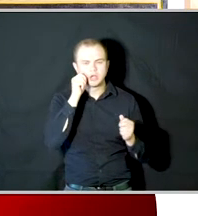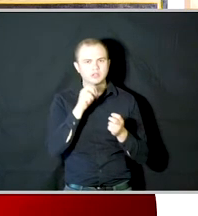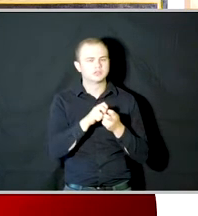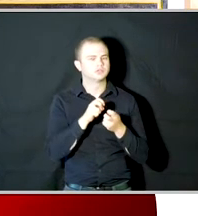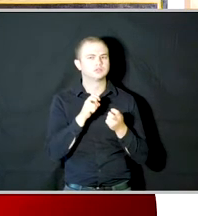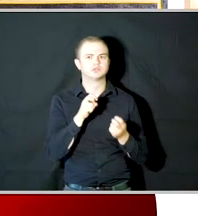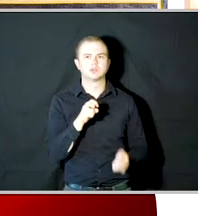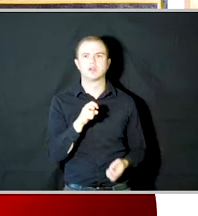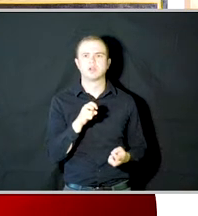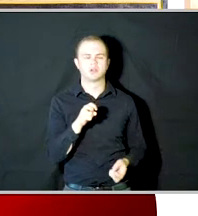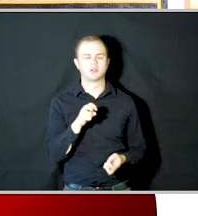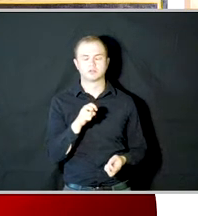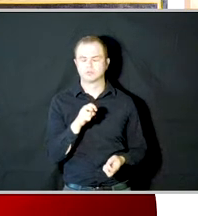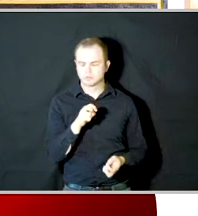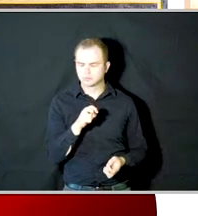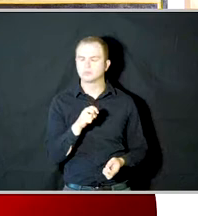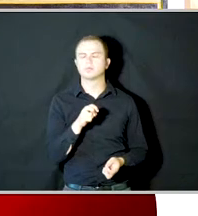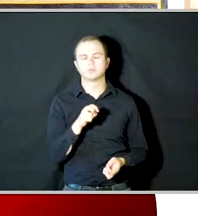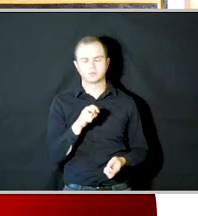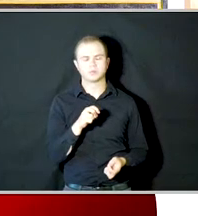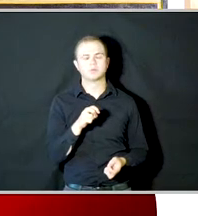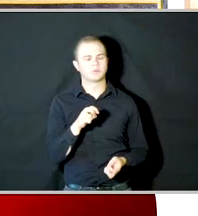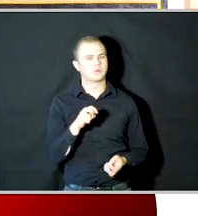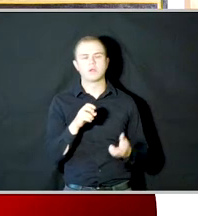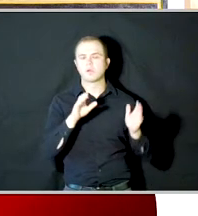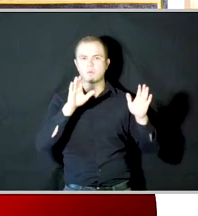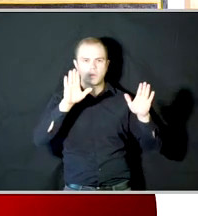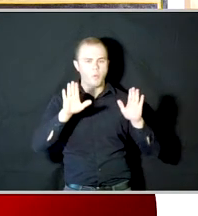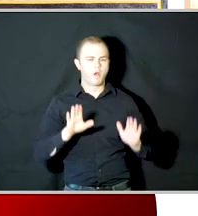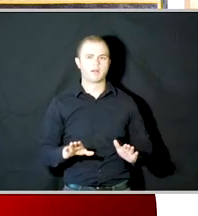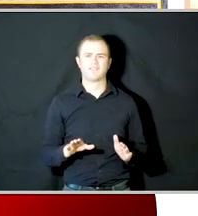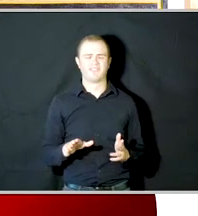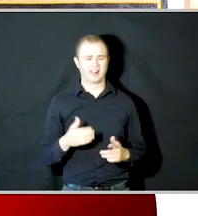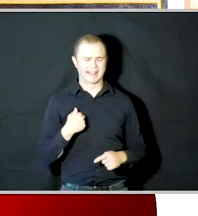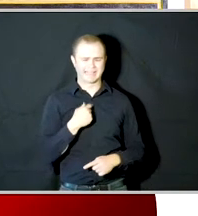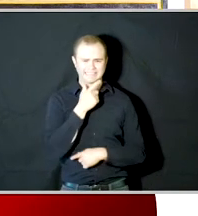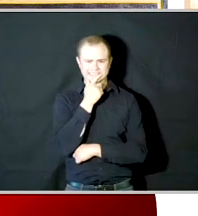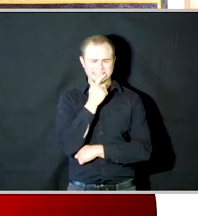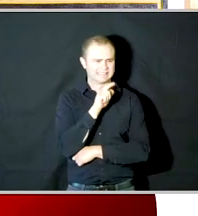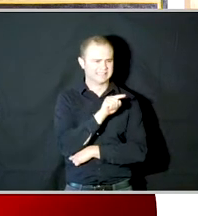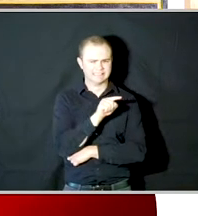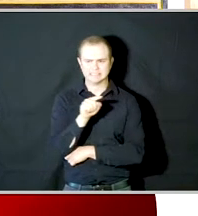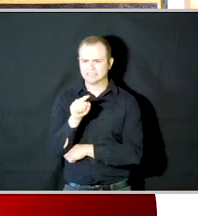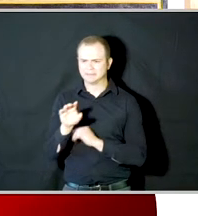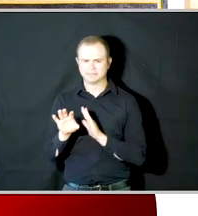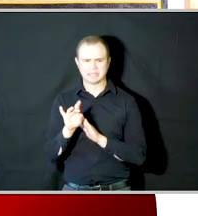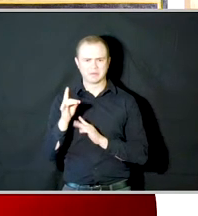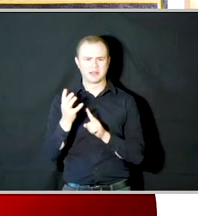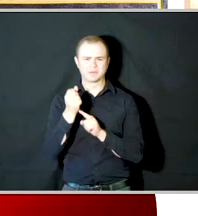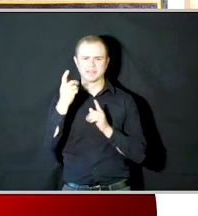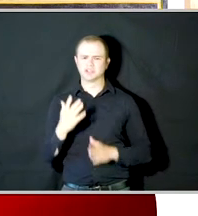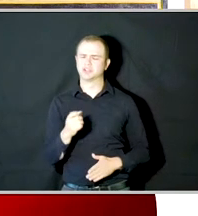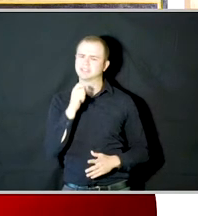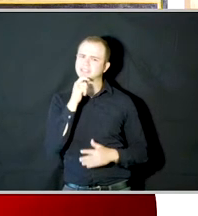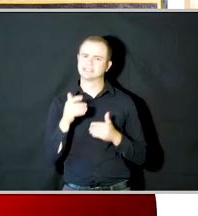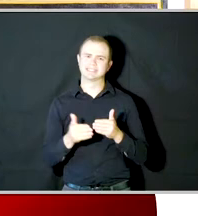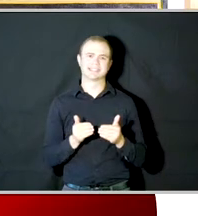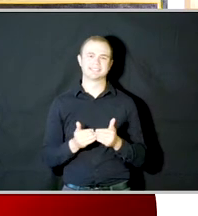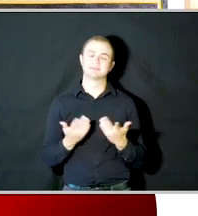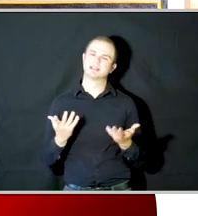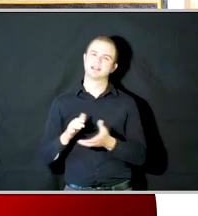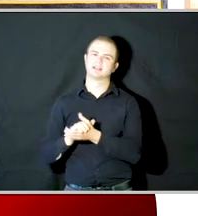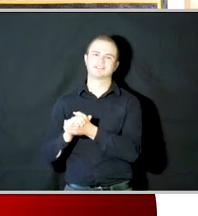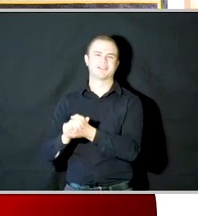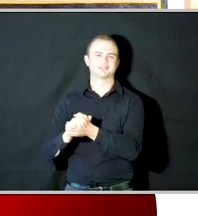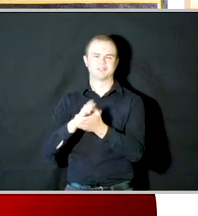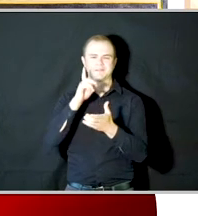It was really a wonderful and a tough decision to make when I was having to choose a single winner. So congratulations